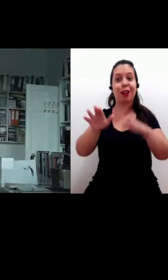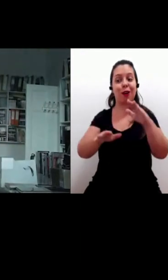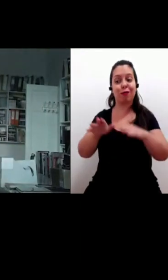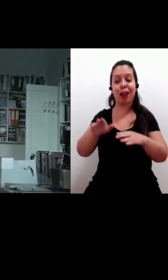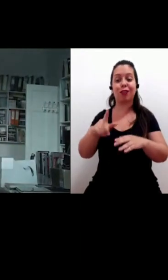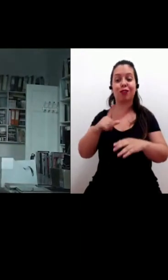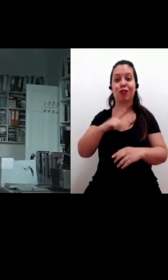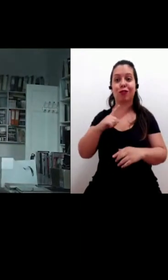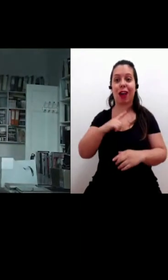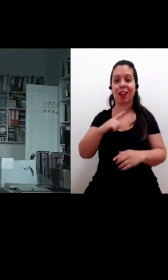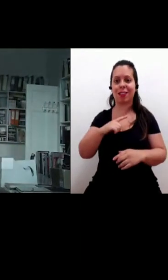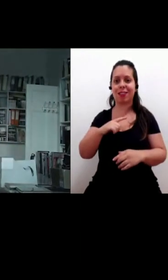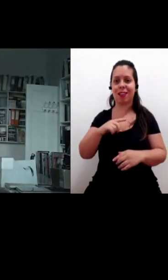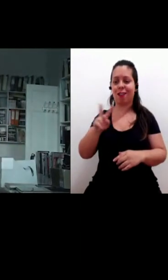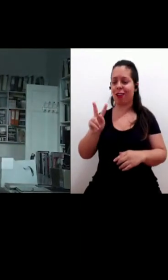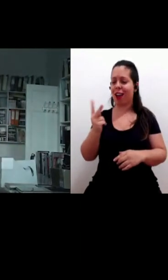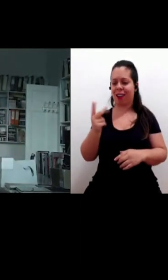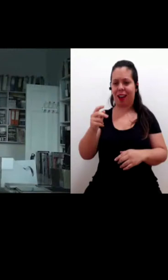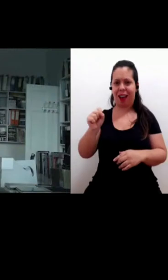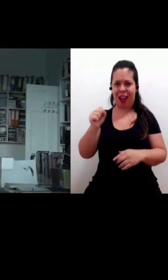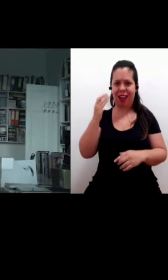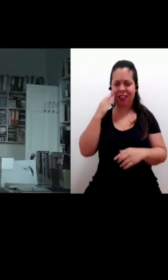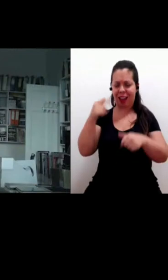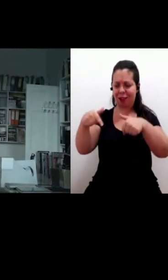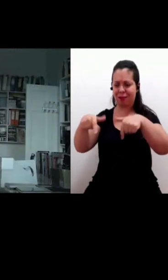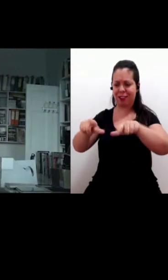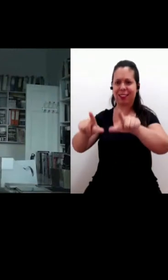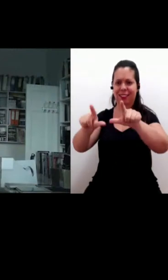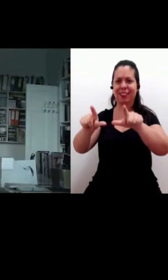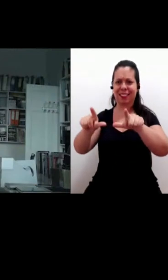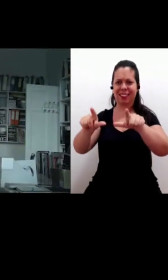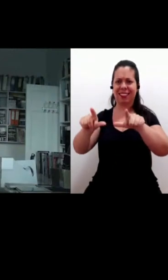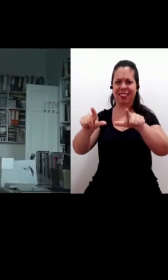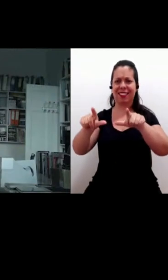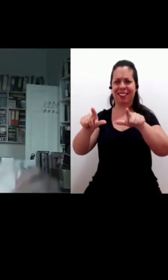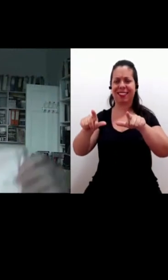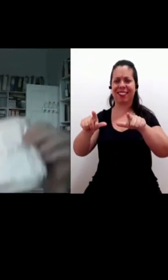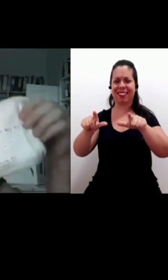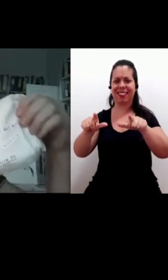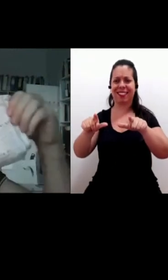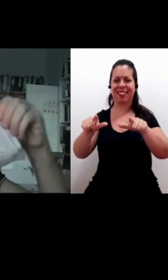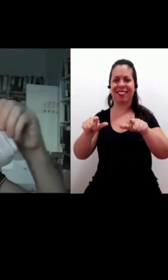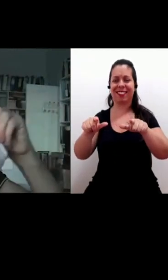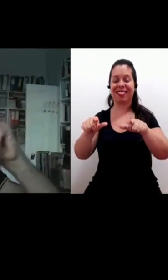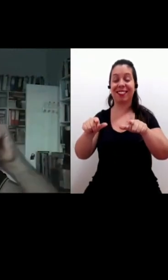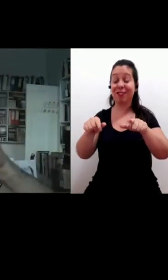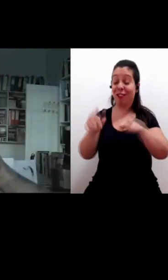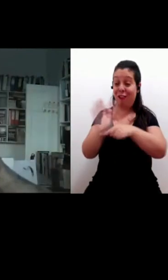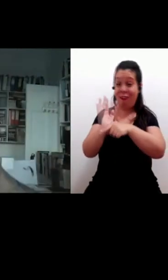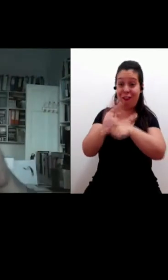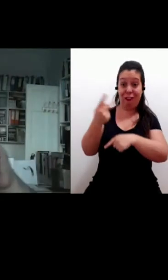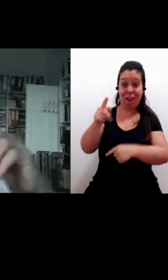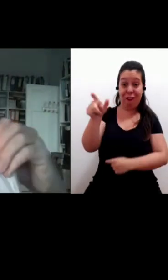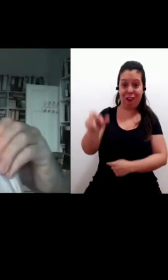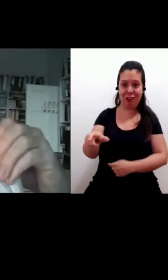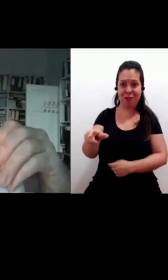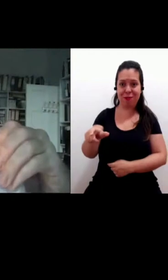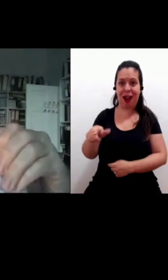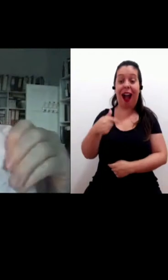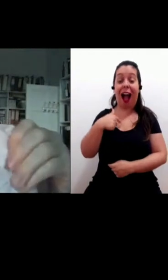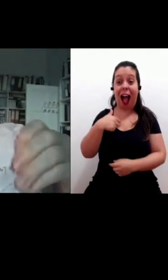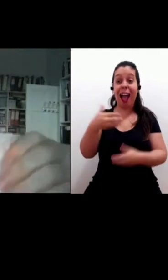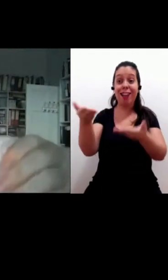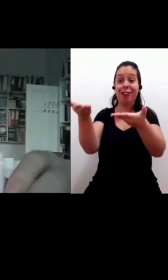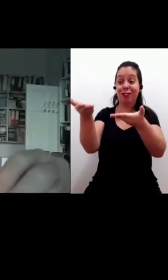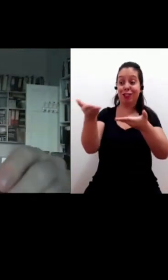before DVD, a VHS copy of one of his films. And this is what arrived. You can see it's like